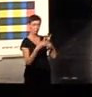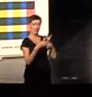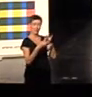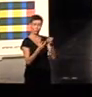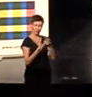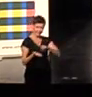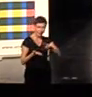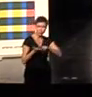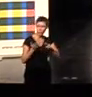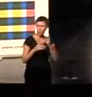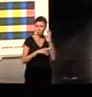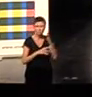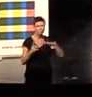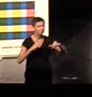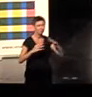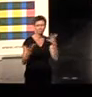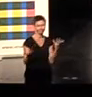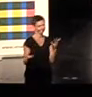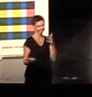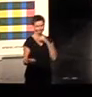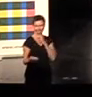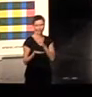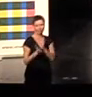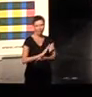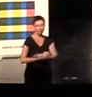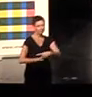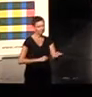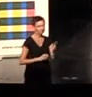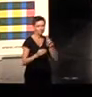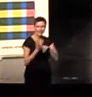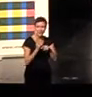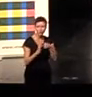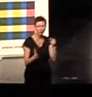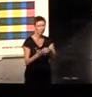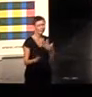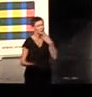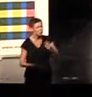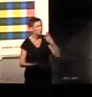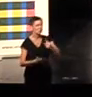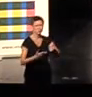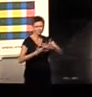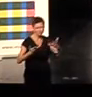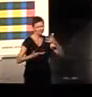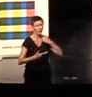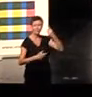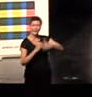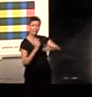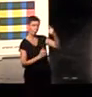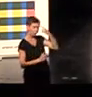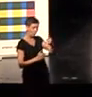nature is pervers wie heb ik sport het nature is een resource hoe duits concealer in